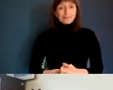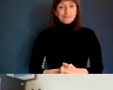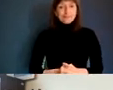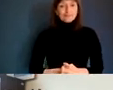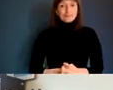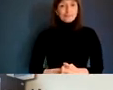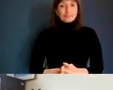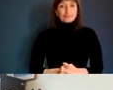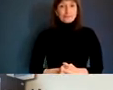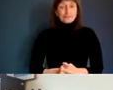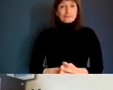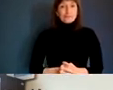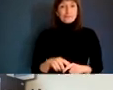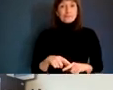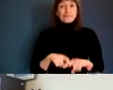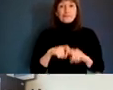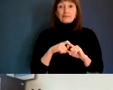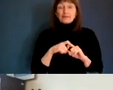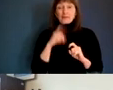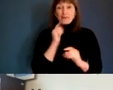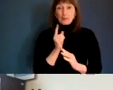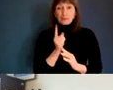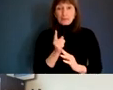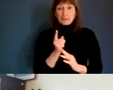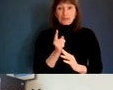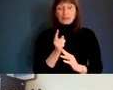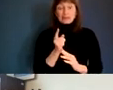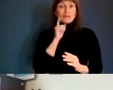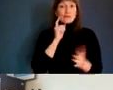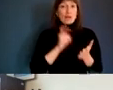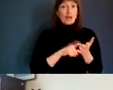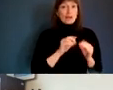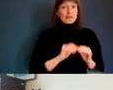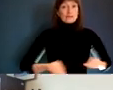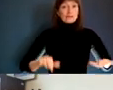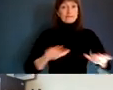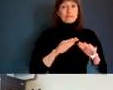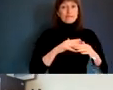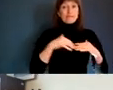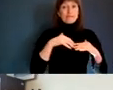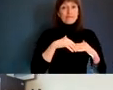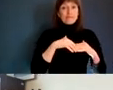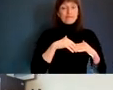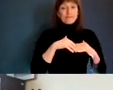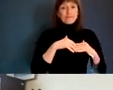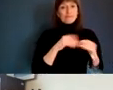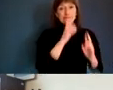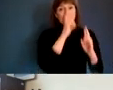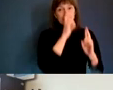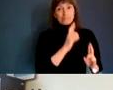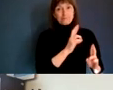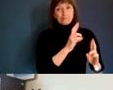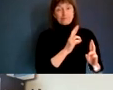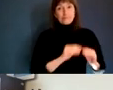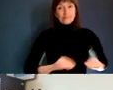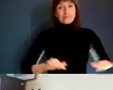I'd like to pause now for a couple of minutes so we can acknowledge the lands that we live on. We respectfully acknowledge the land on which